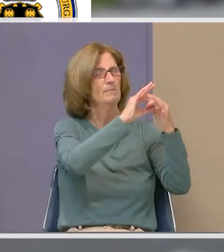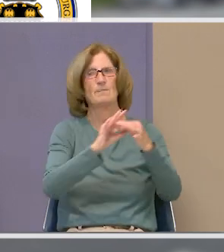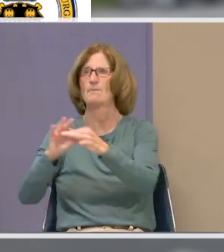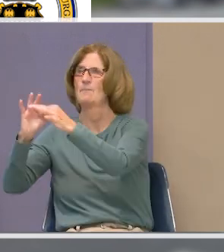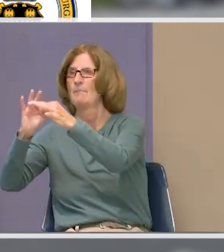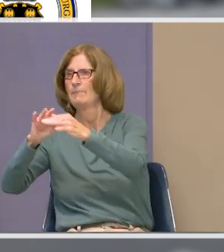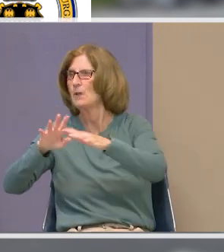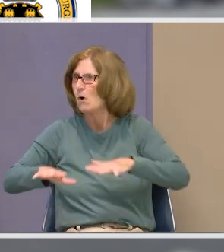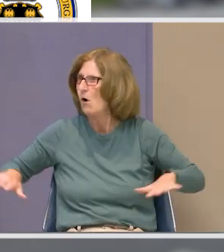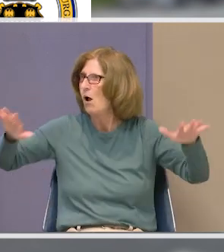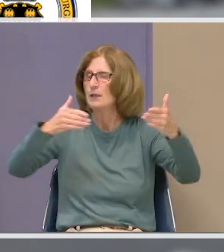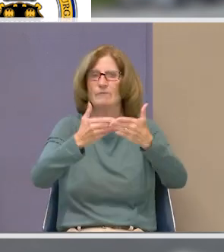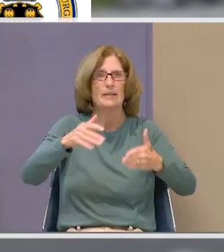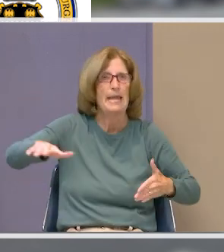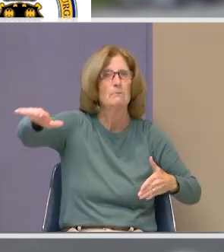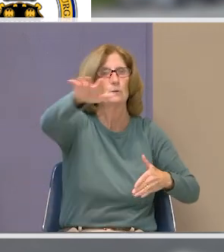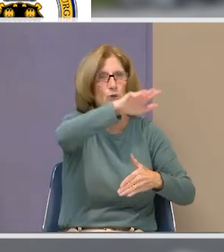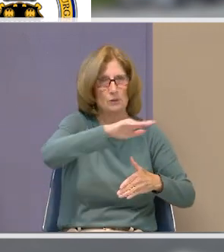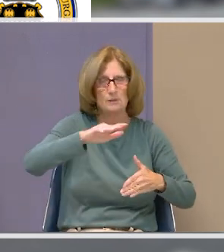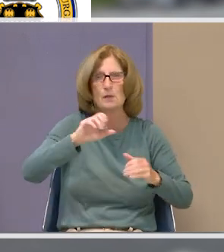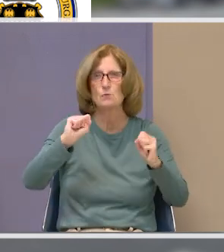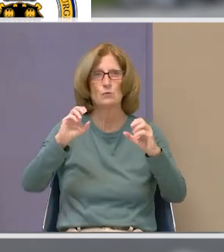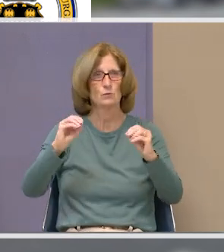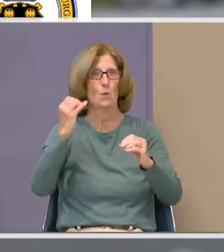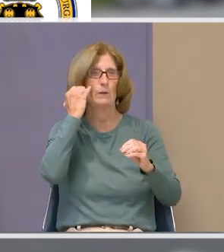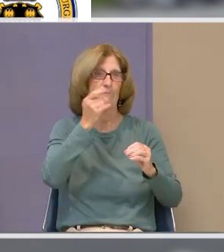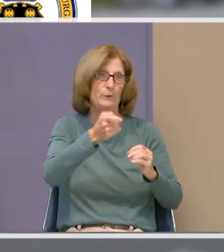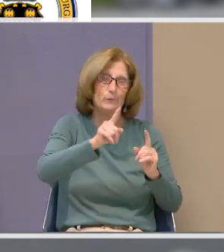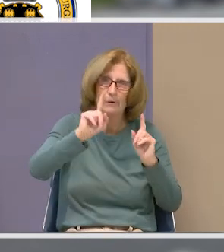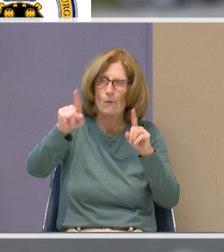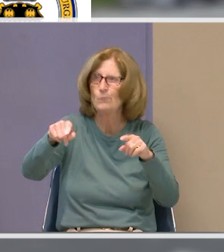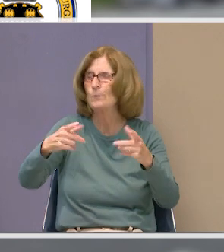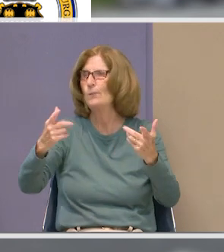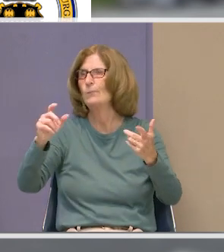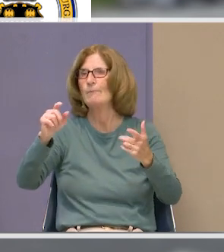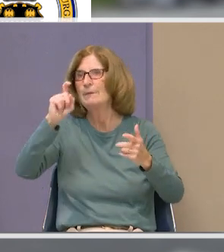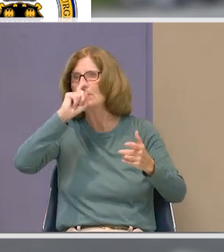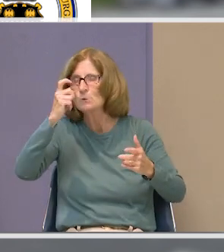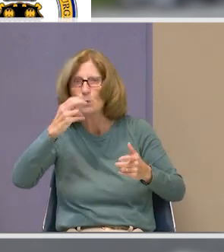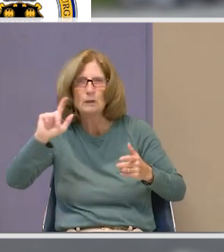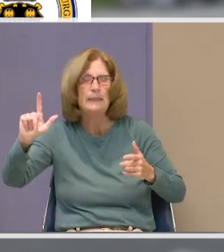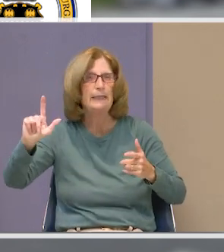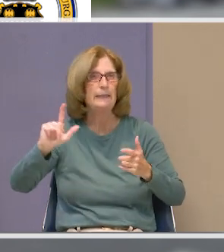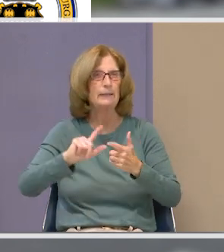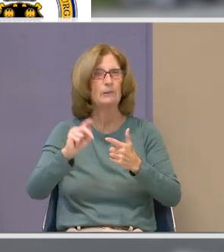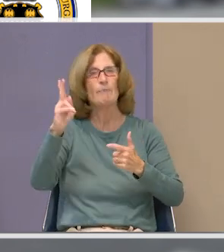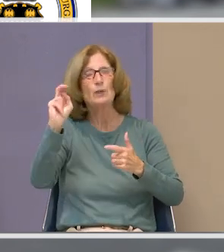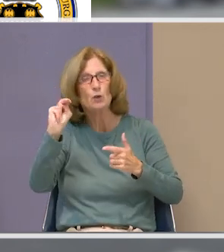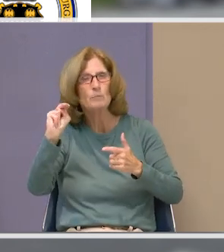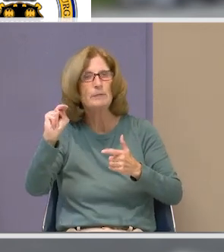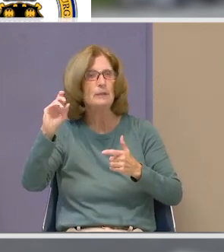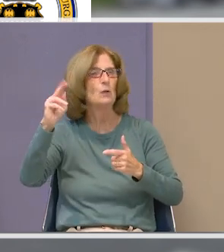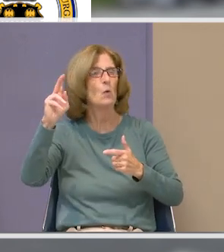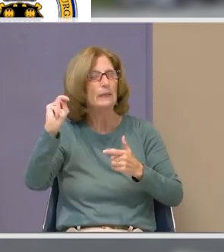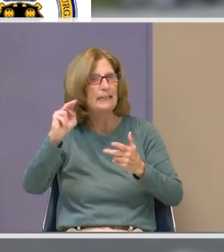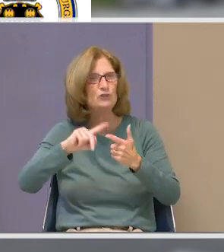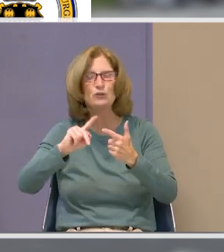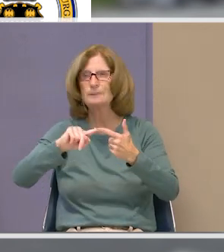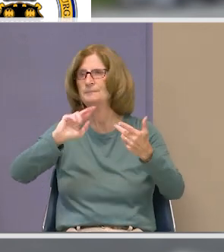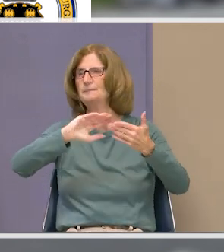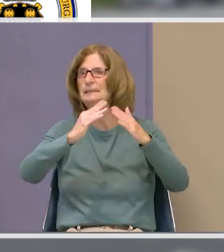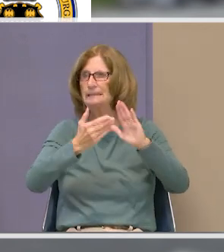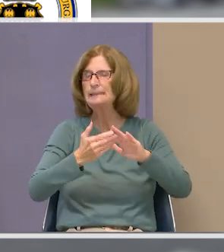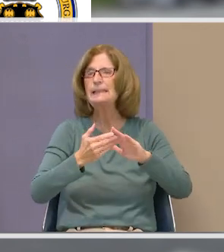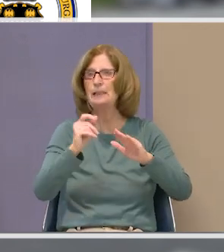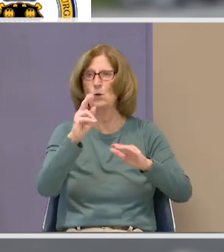the neighborhoods over in this area, so if you go to Squirrel Hill Urban Coalition, Regent Square Civic Association